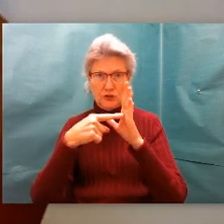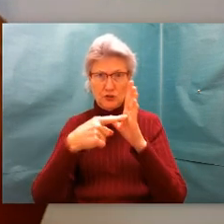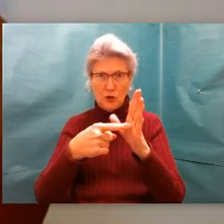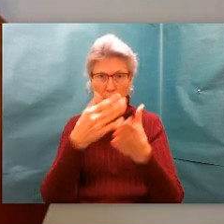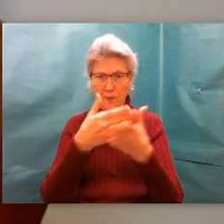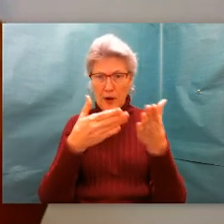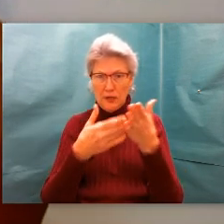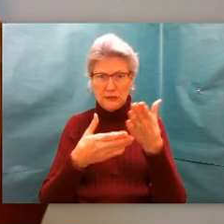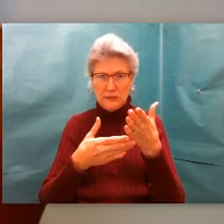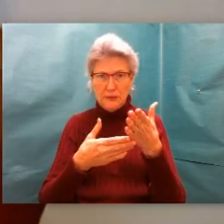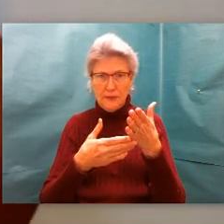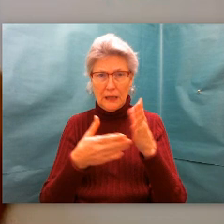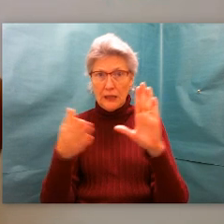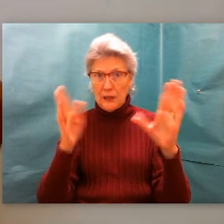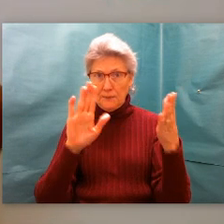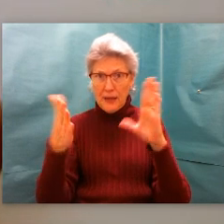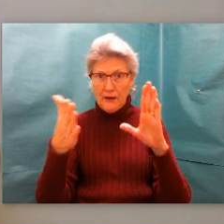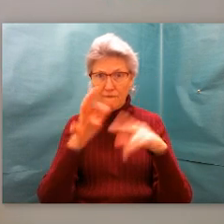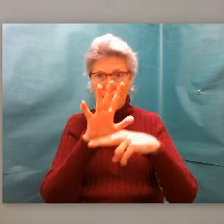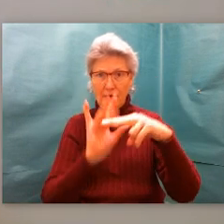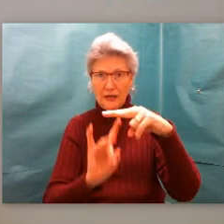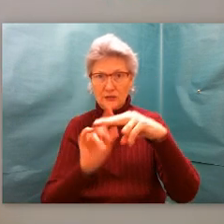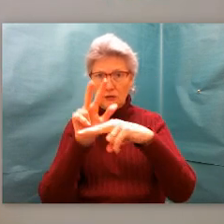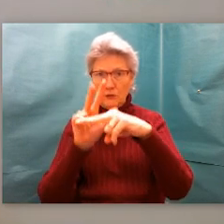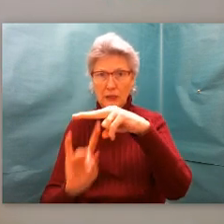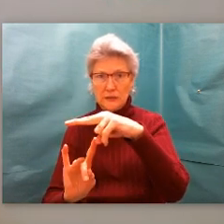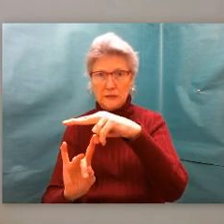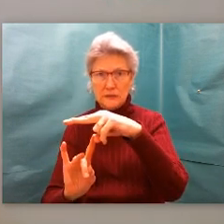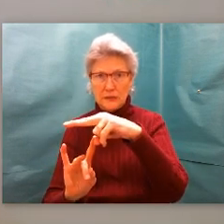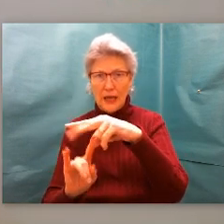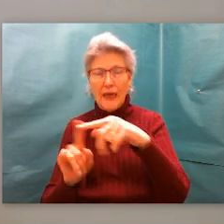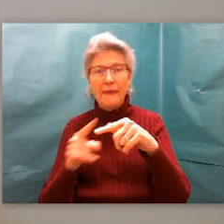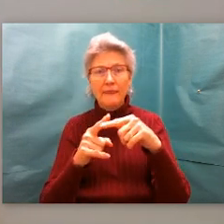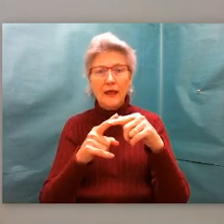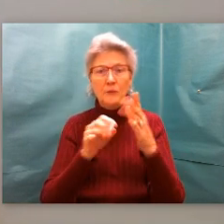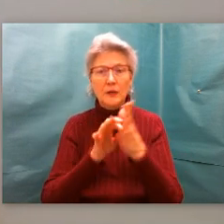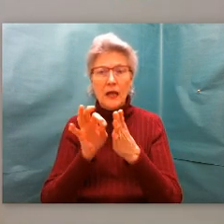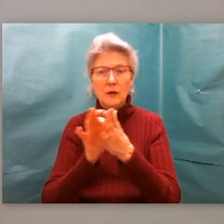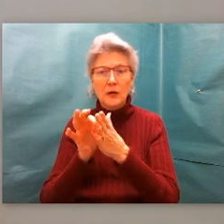the parts that are being compared, 5/8 and 3/8, and then we